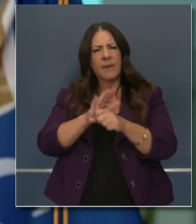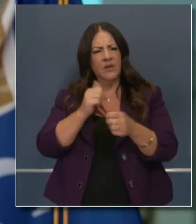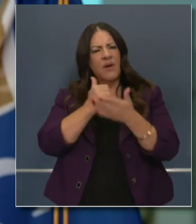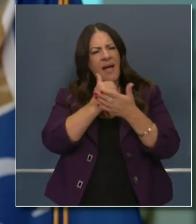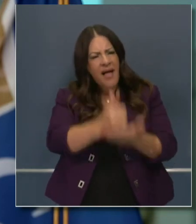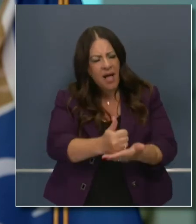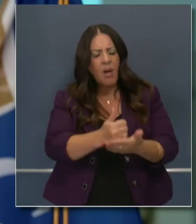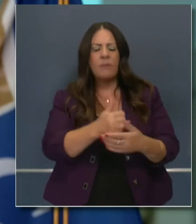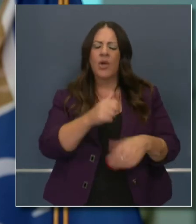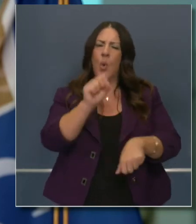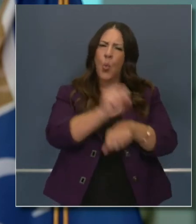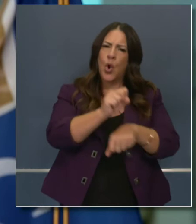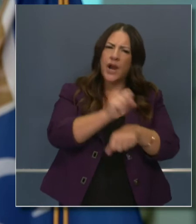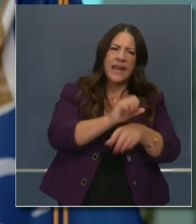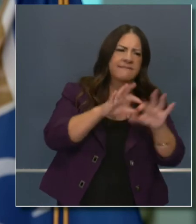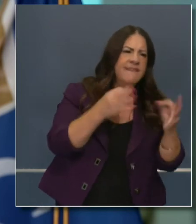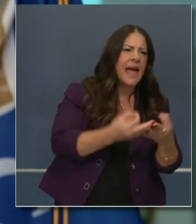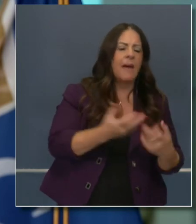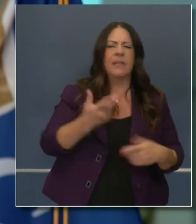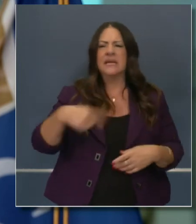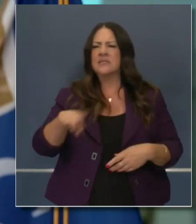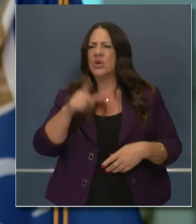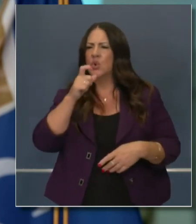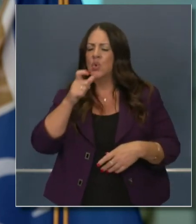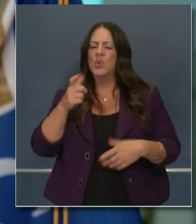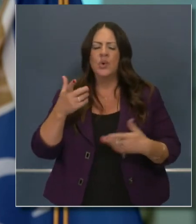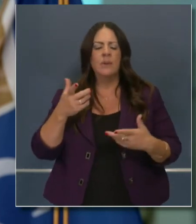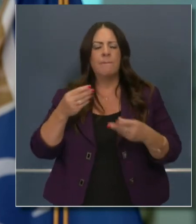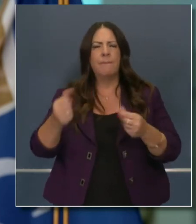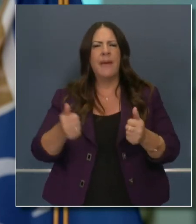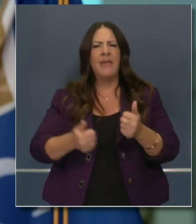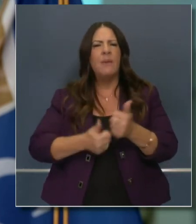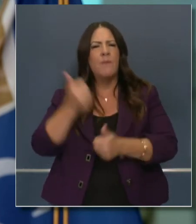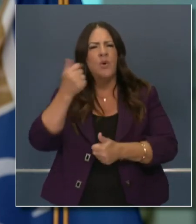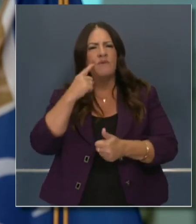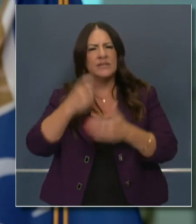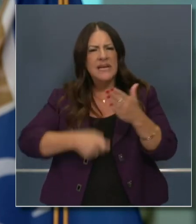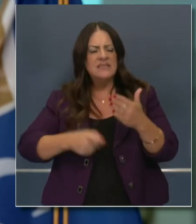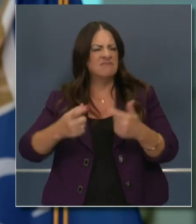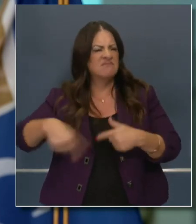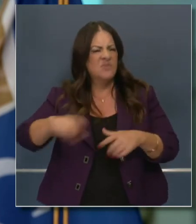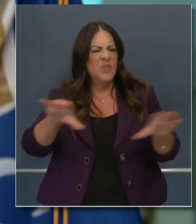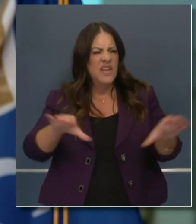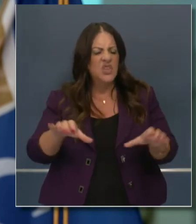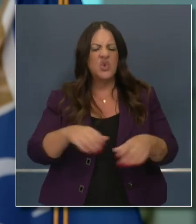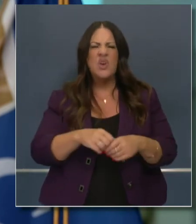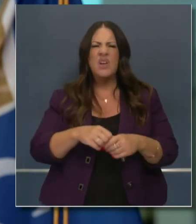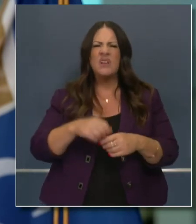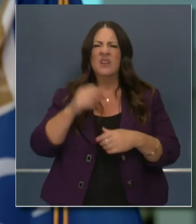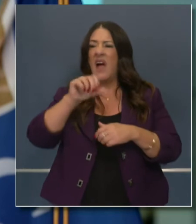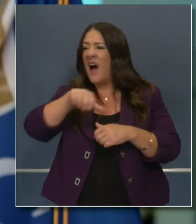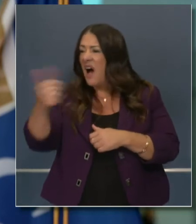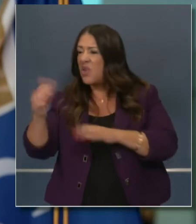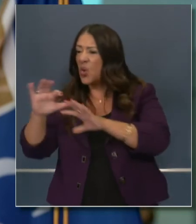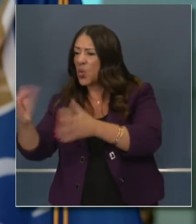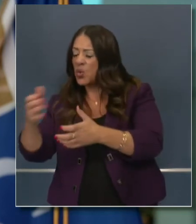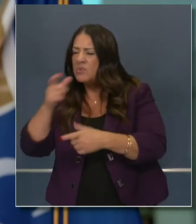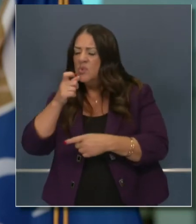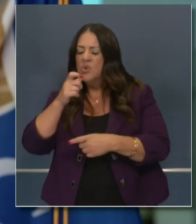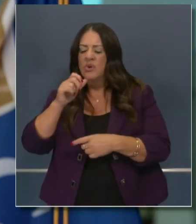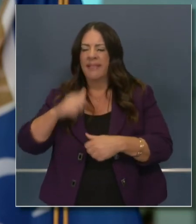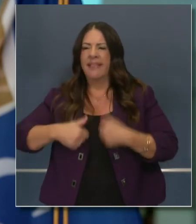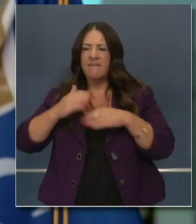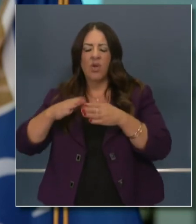to help working folks, not just help people, again, that are struggling out in the streets and sidewalks or from the vagaries